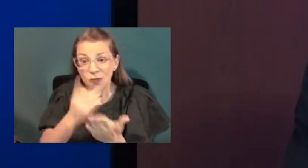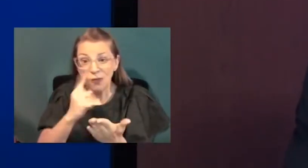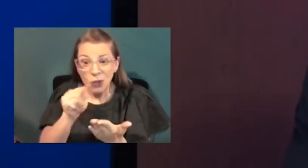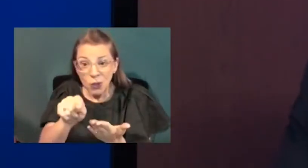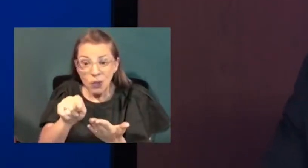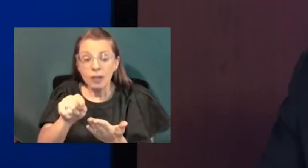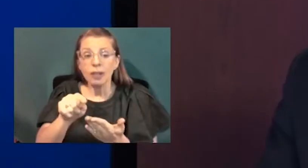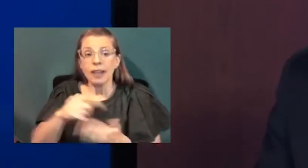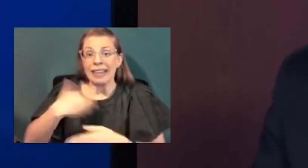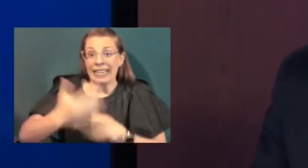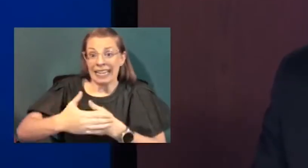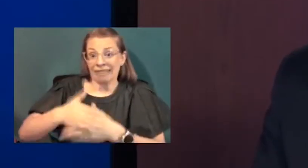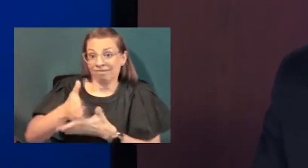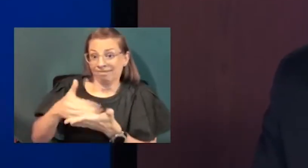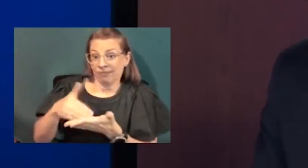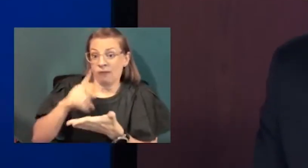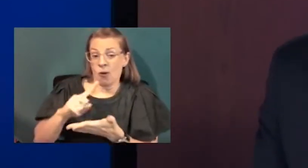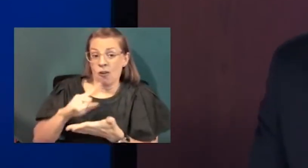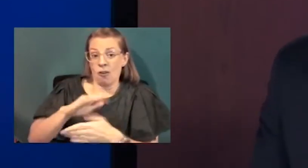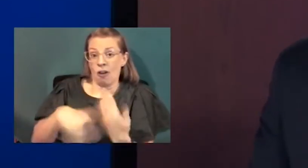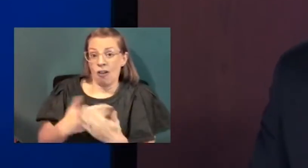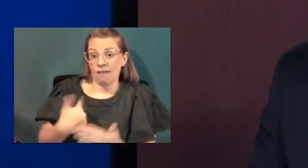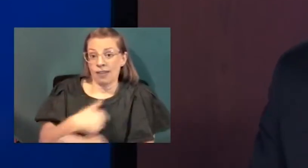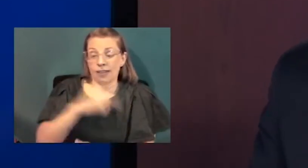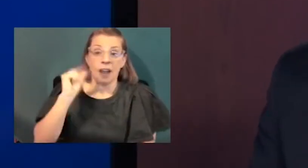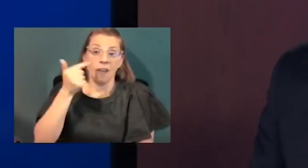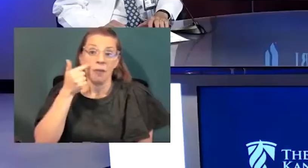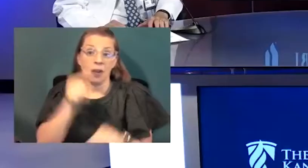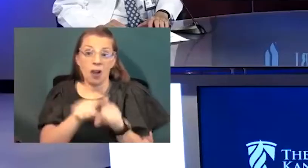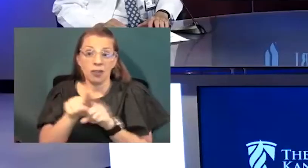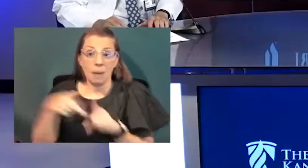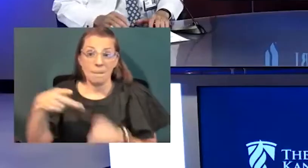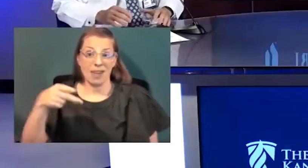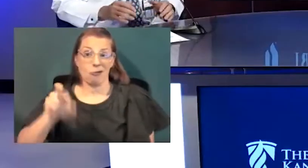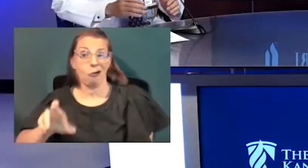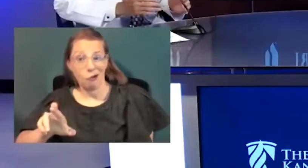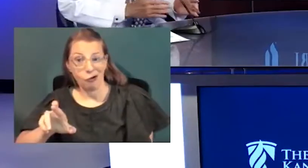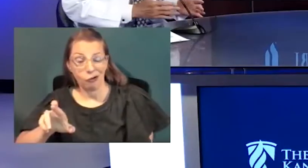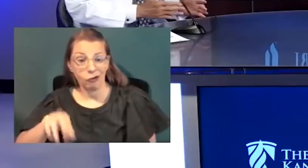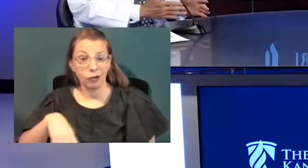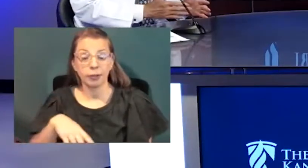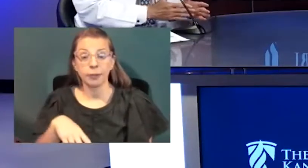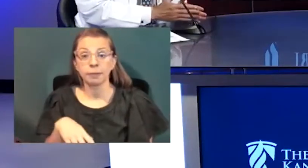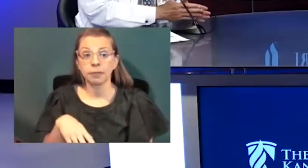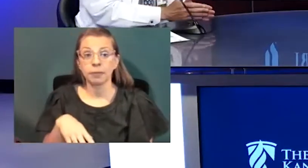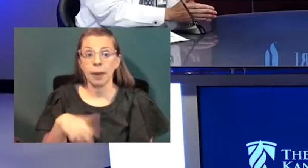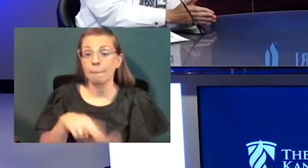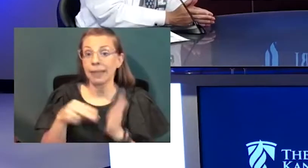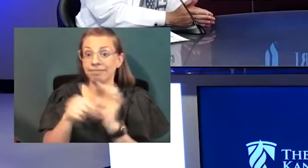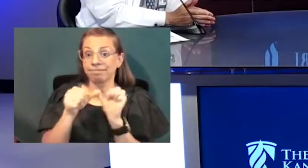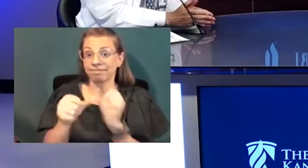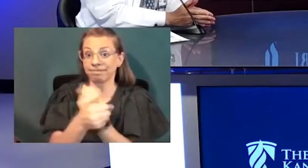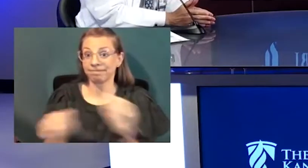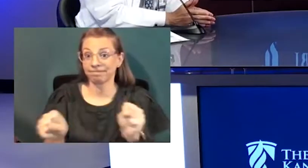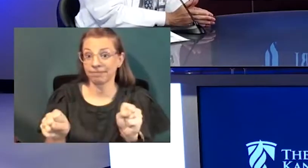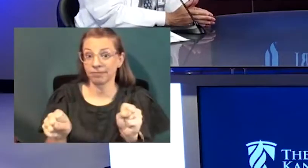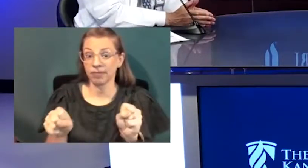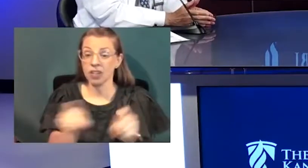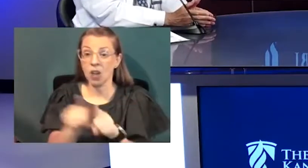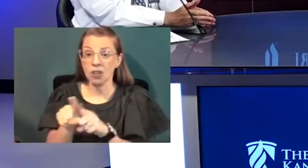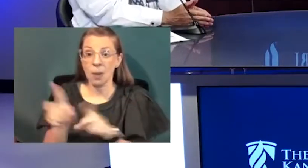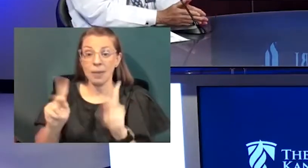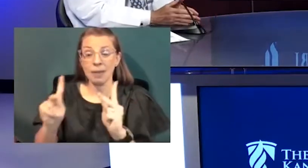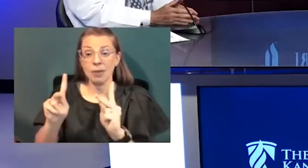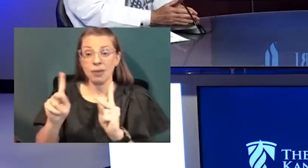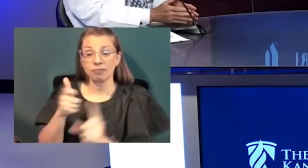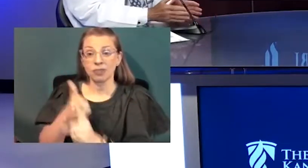phase probably for all of us in government and in the PR world. Totally agree. It's about keeping you safe. And it's about keeping the people you love and care about safe. It's about